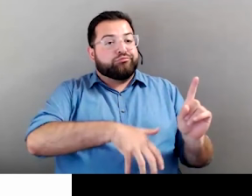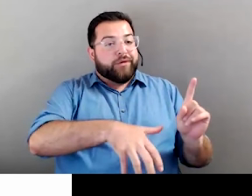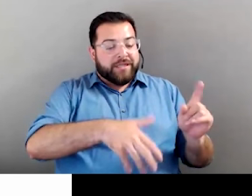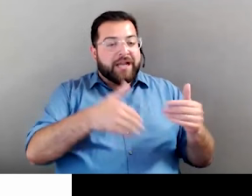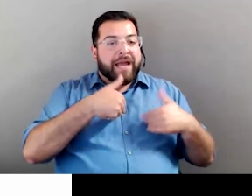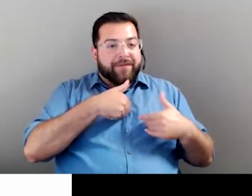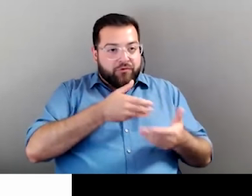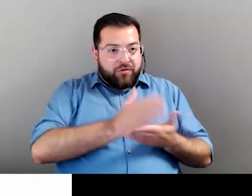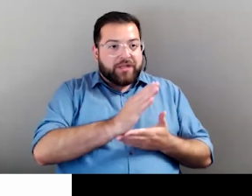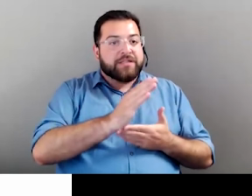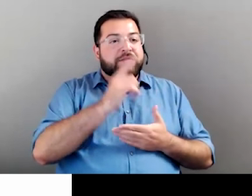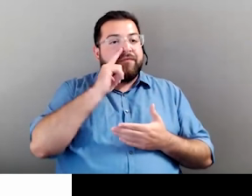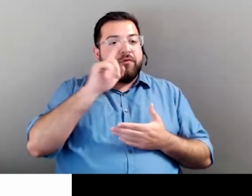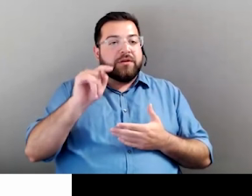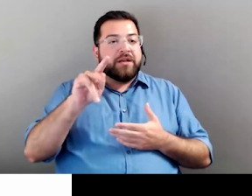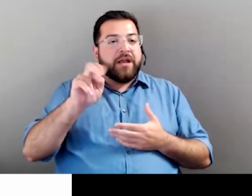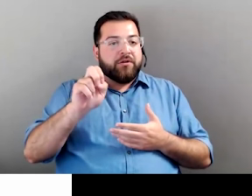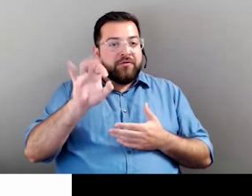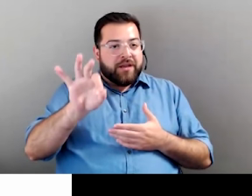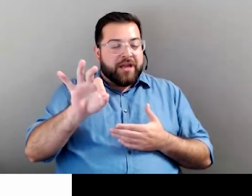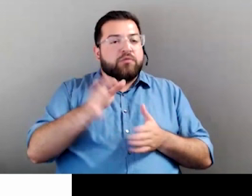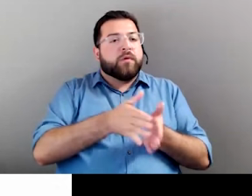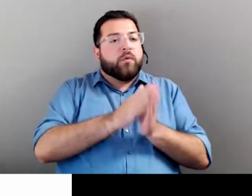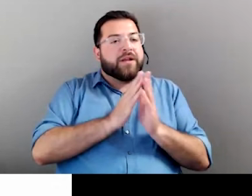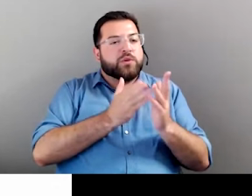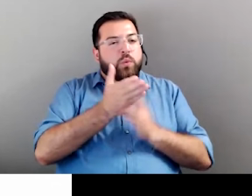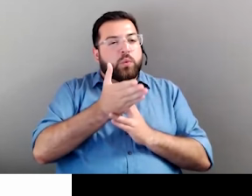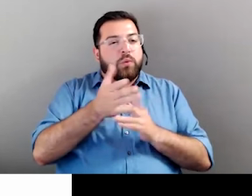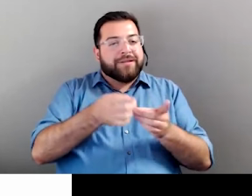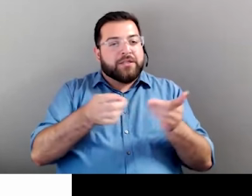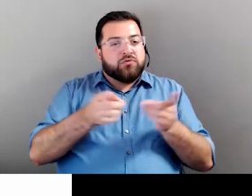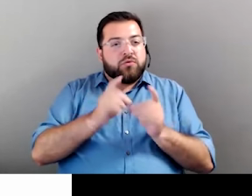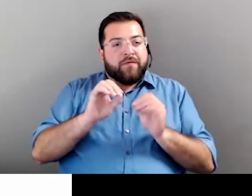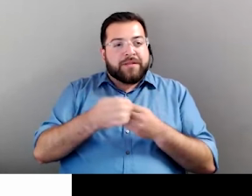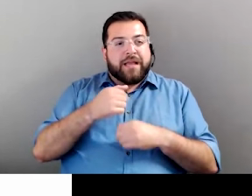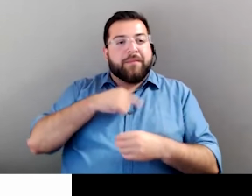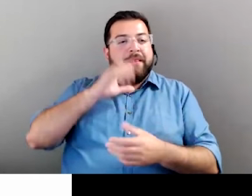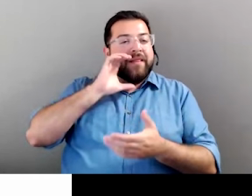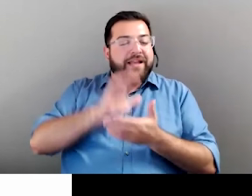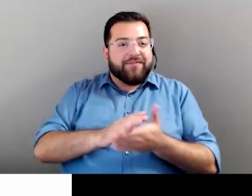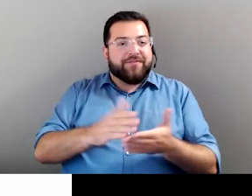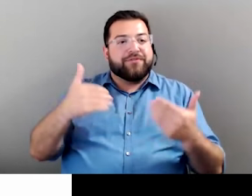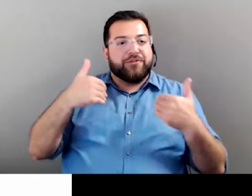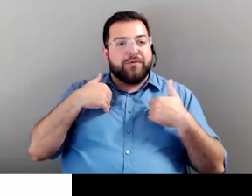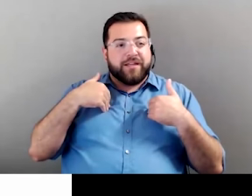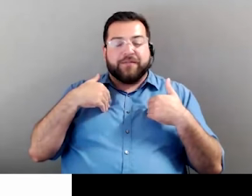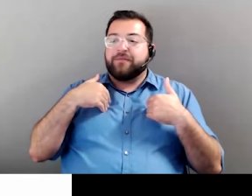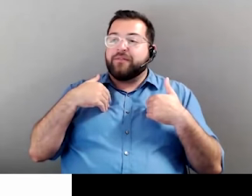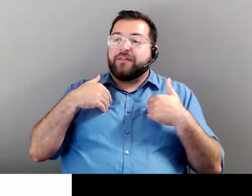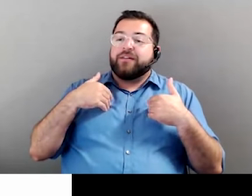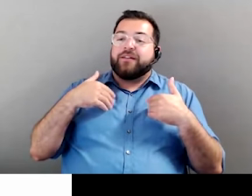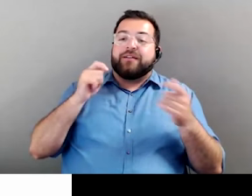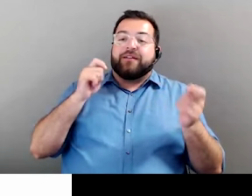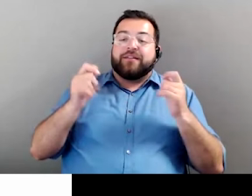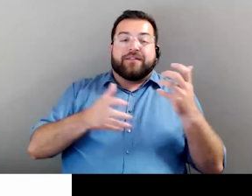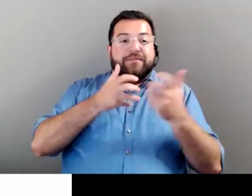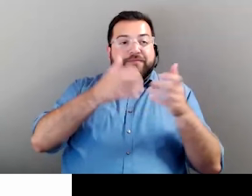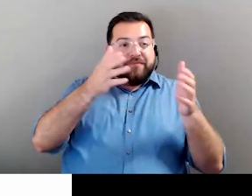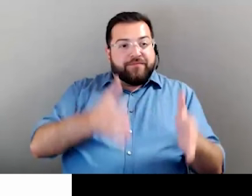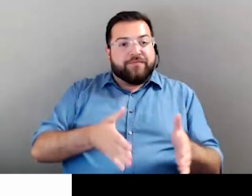requests can be made at the district office. I believe we have an accommodations person at district. So yeah, you can contact